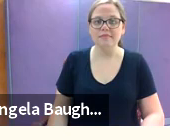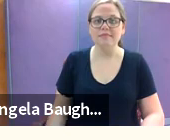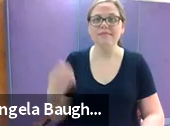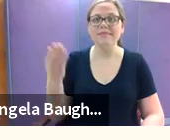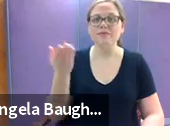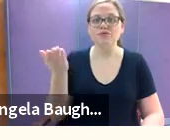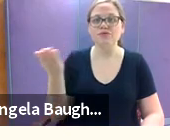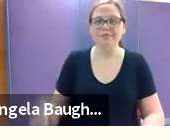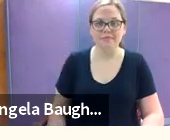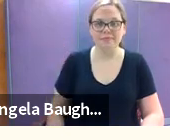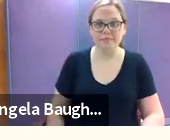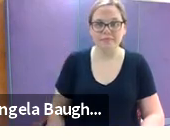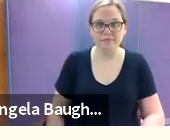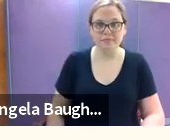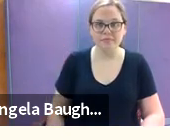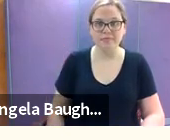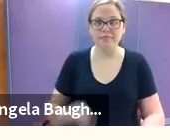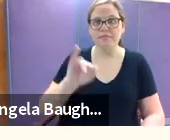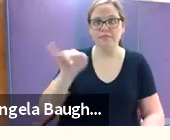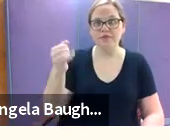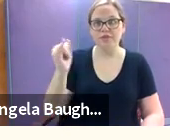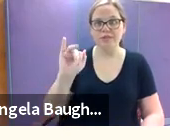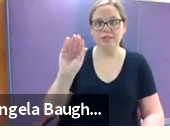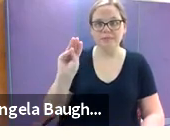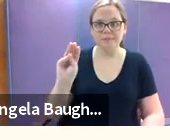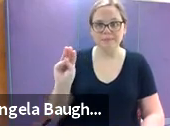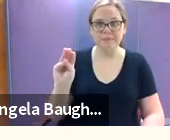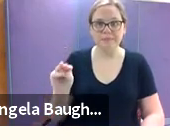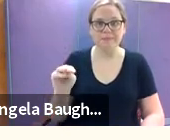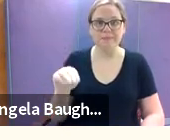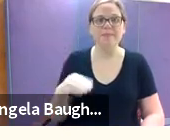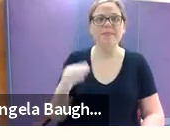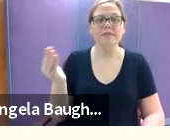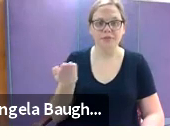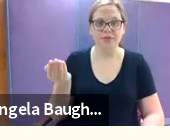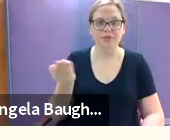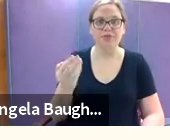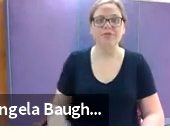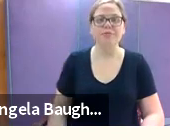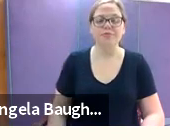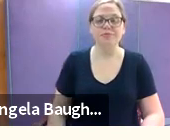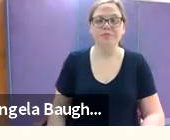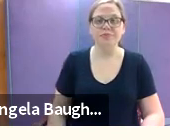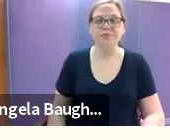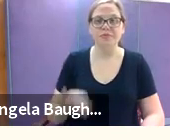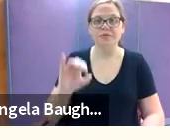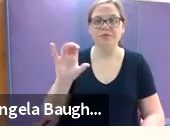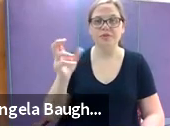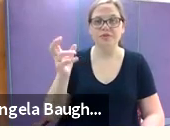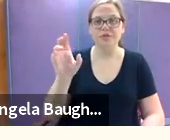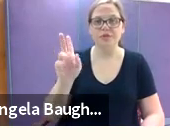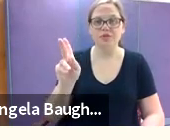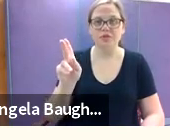Here. Jim Finnerty. Here. Chuck McElroy.